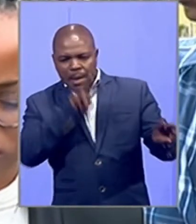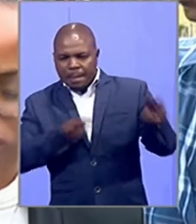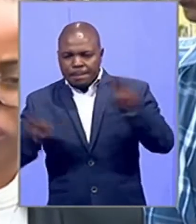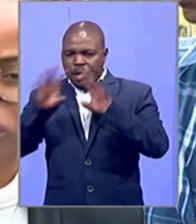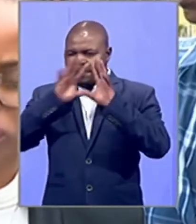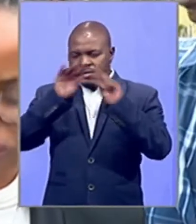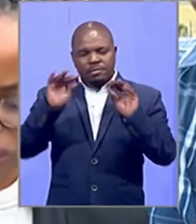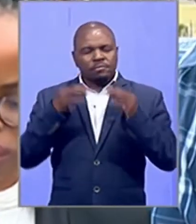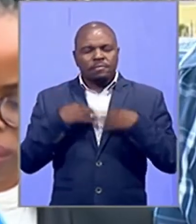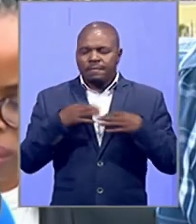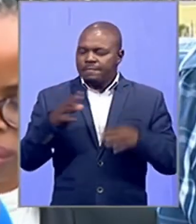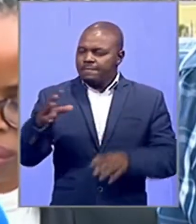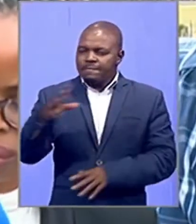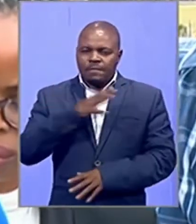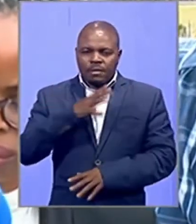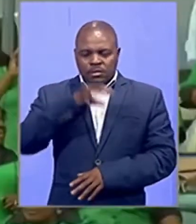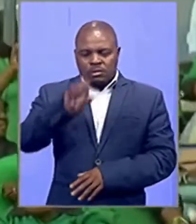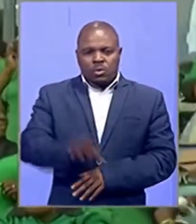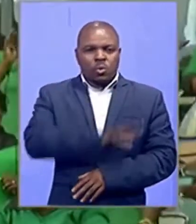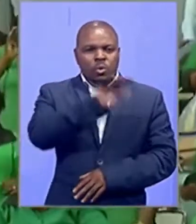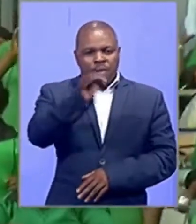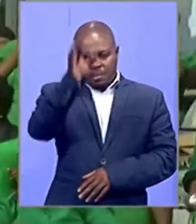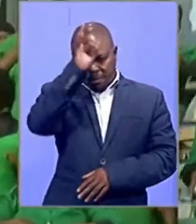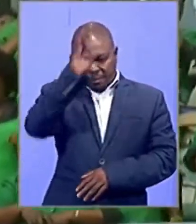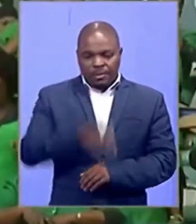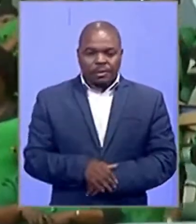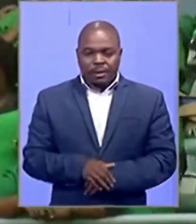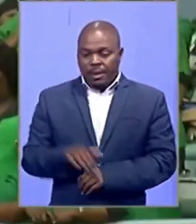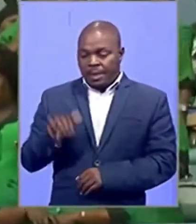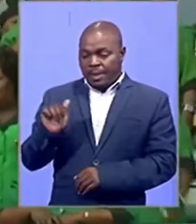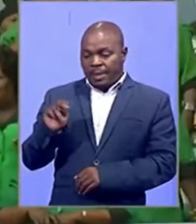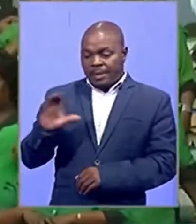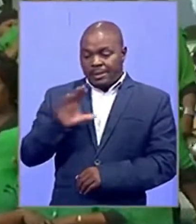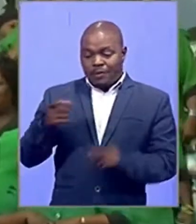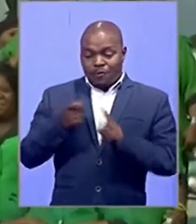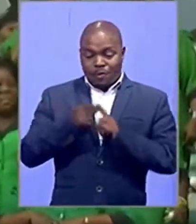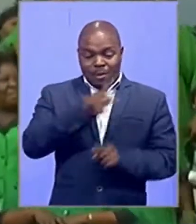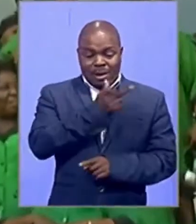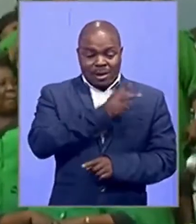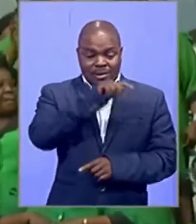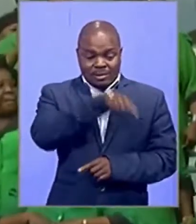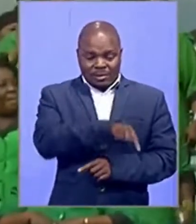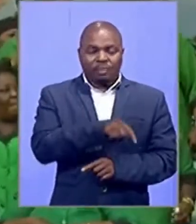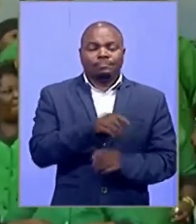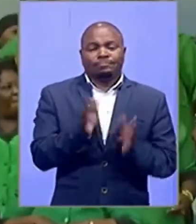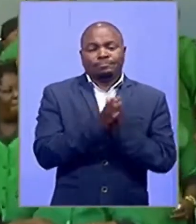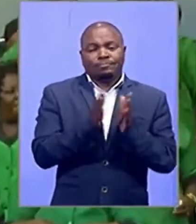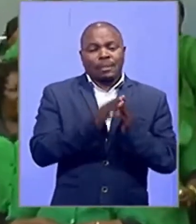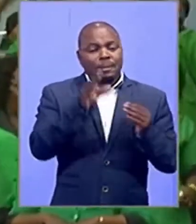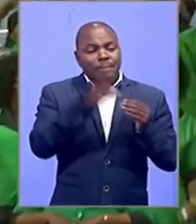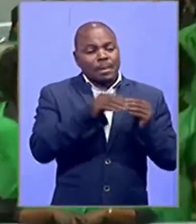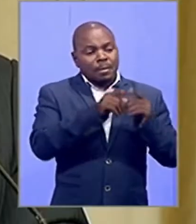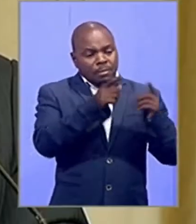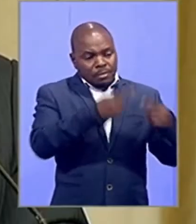we are very fine as the South African Police Service. ANC profinsing ena ipileditse ho ditho yona